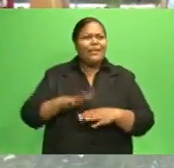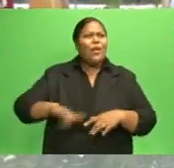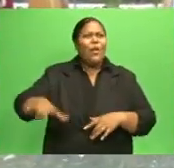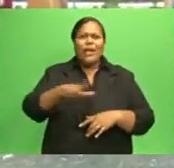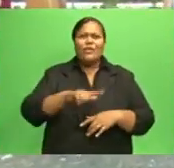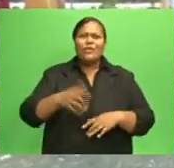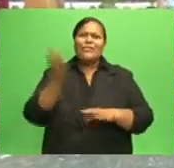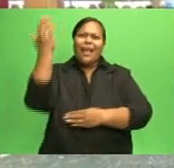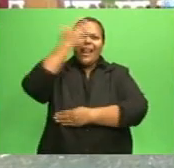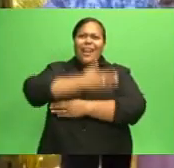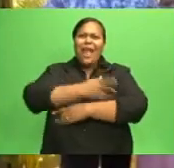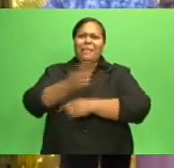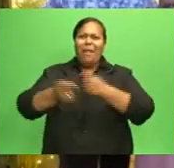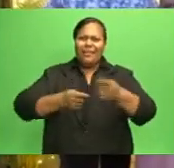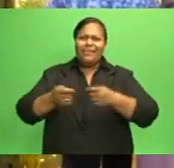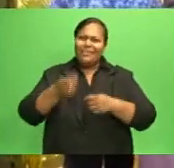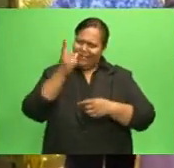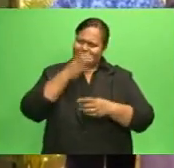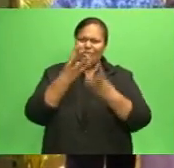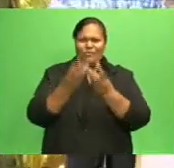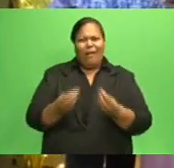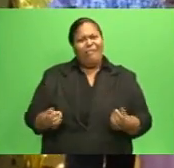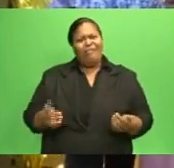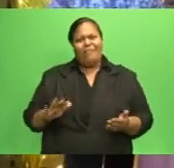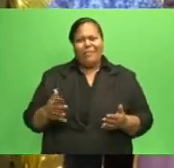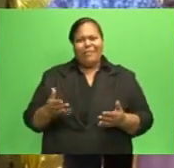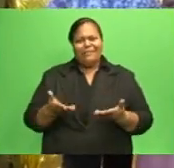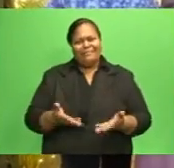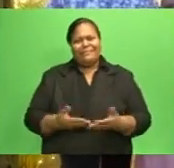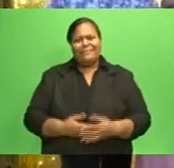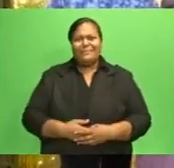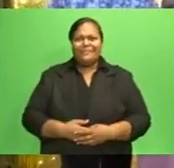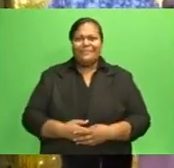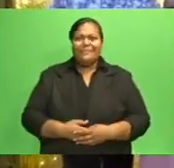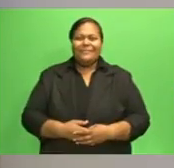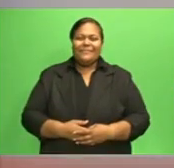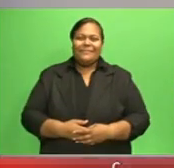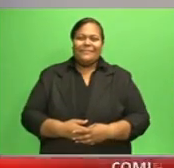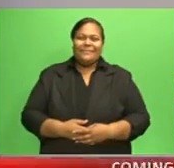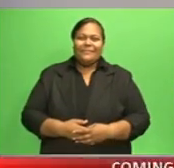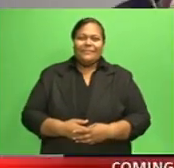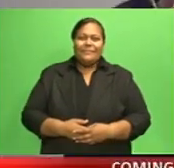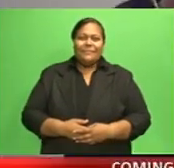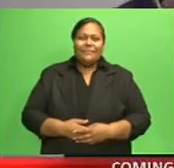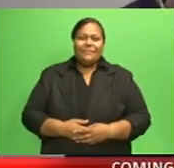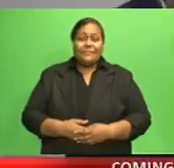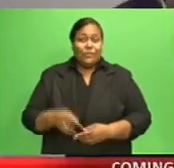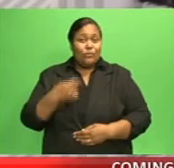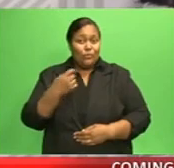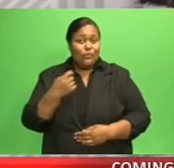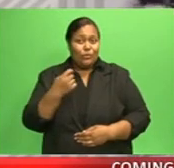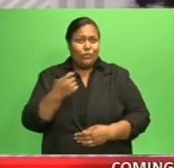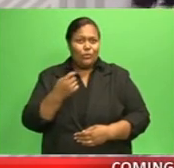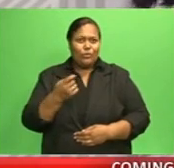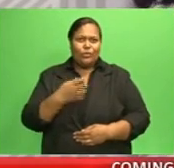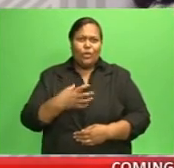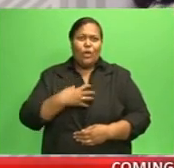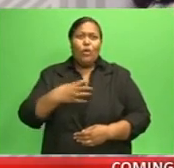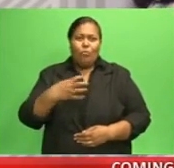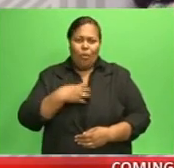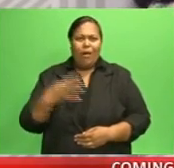be part of the solution. Felipe Naikaso, FBC News. Up ahead, more apply for